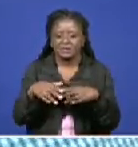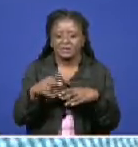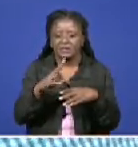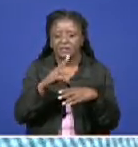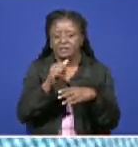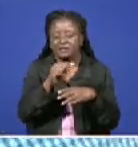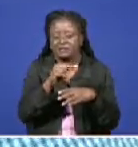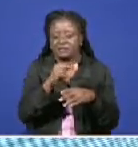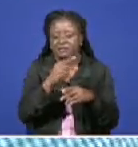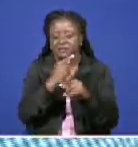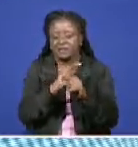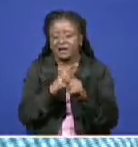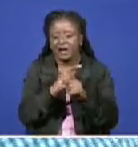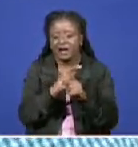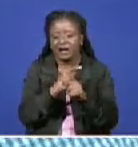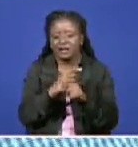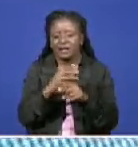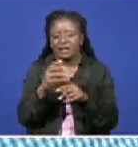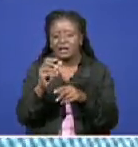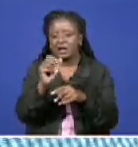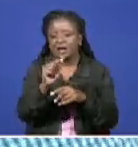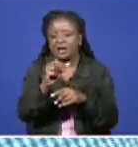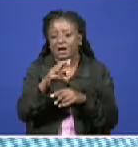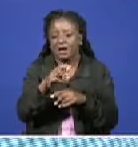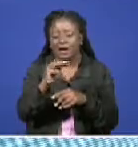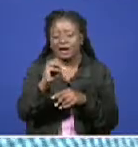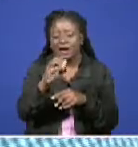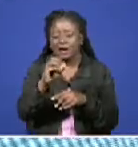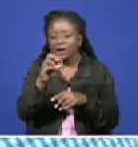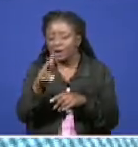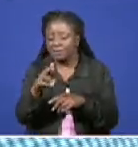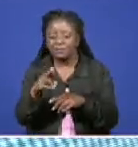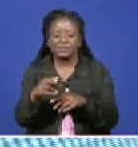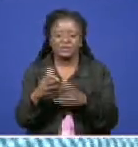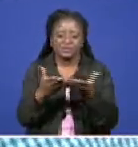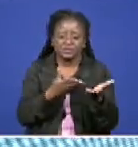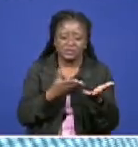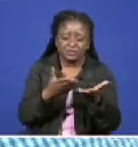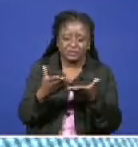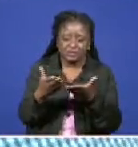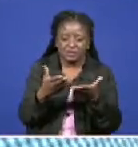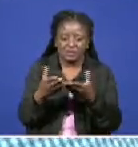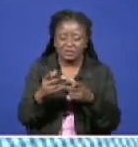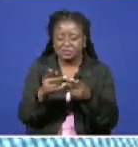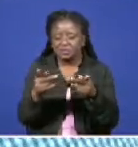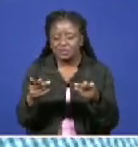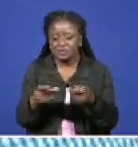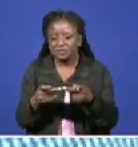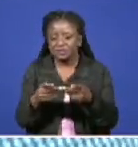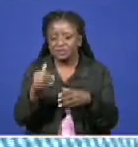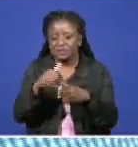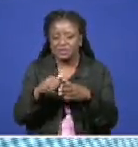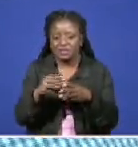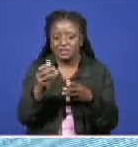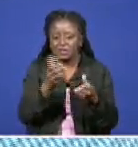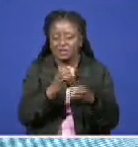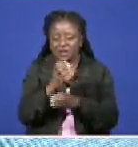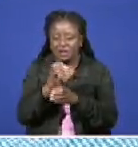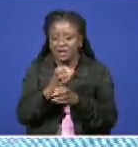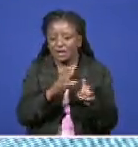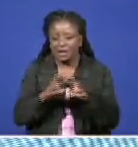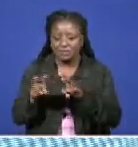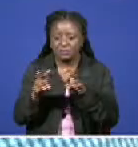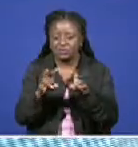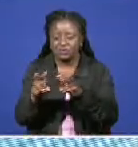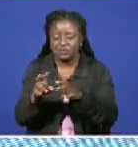car services, that's from the basic armed guard all the way down to the messenger. We have positions as well in mobile patrol. So we're looking for